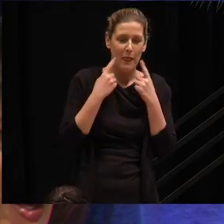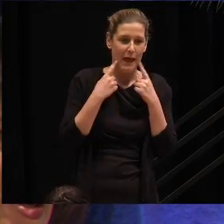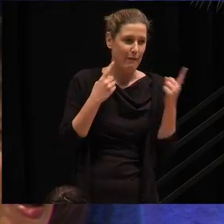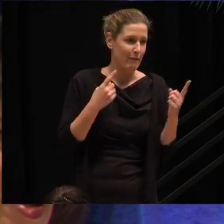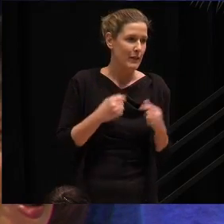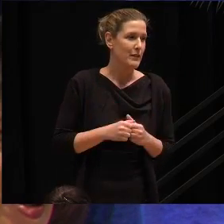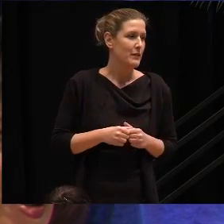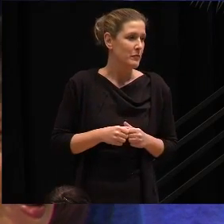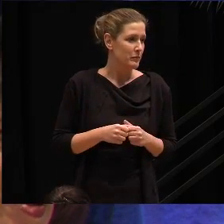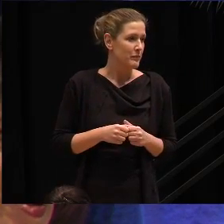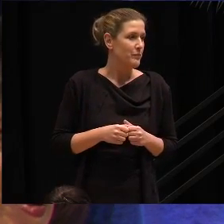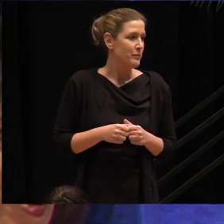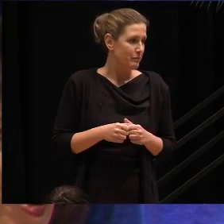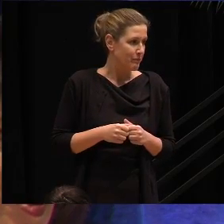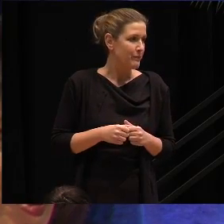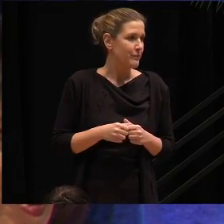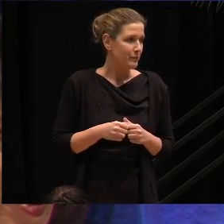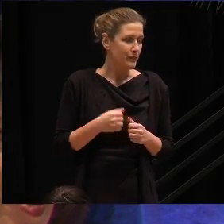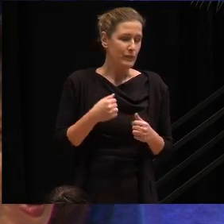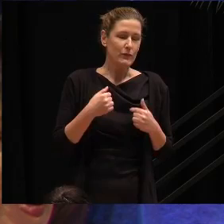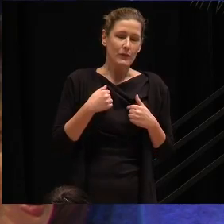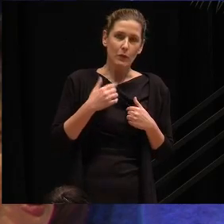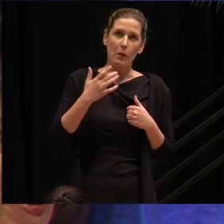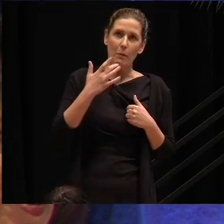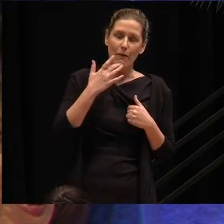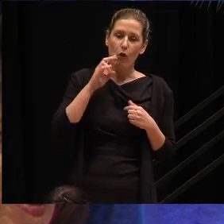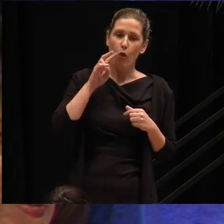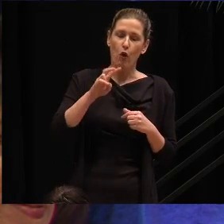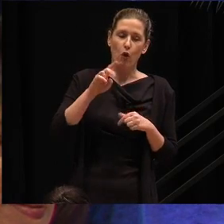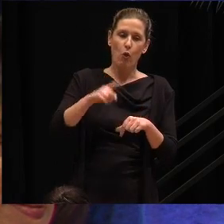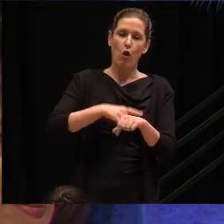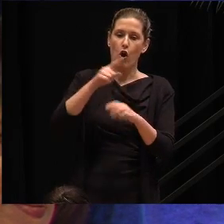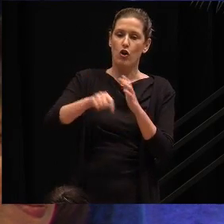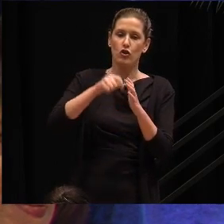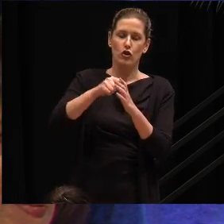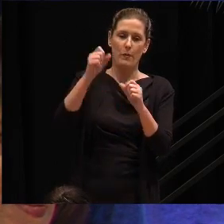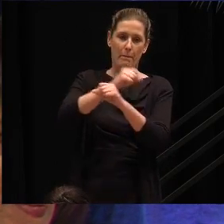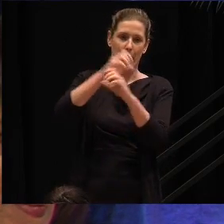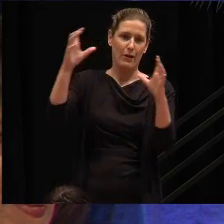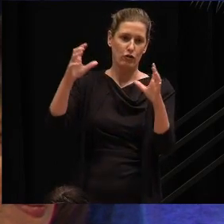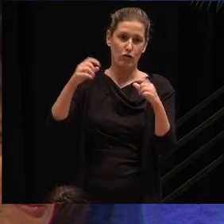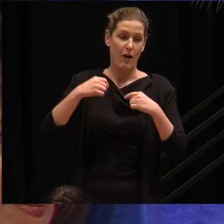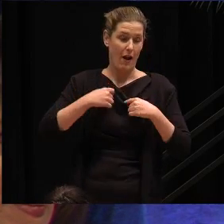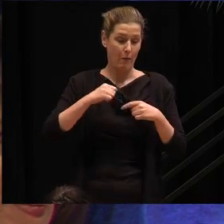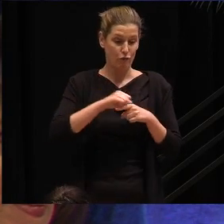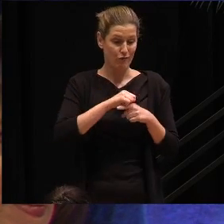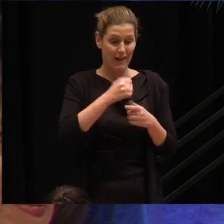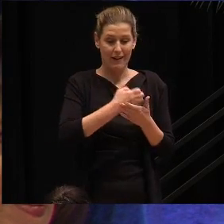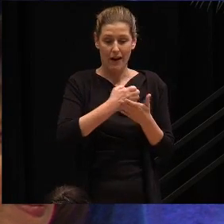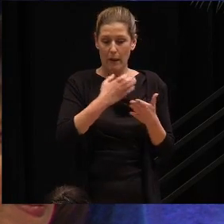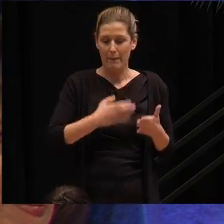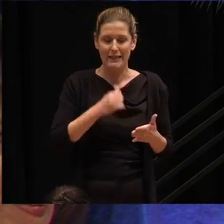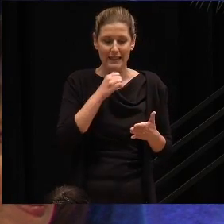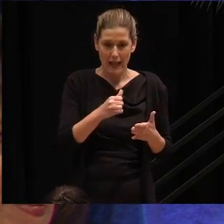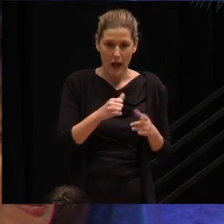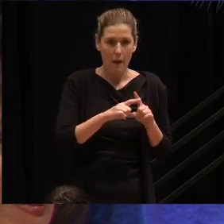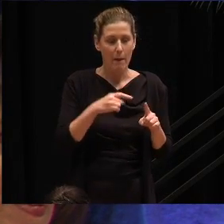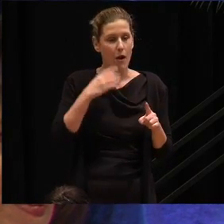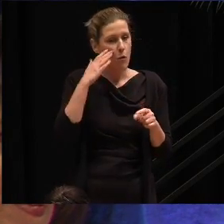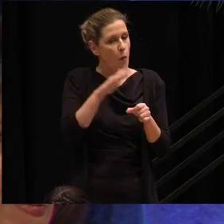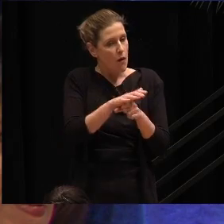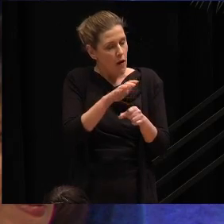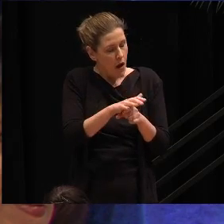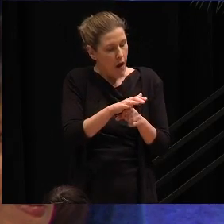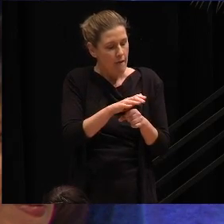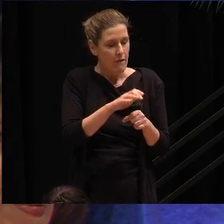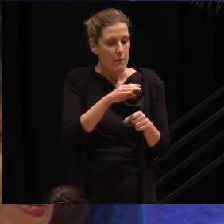We like to look at the longer-term picture. I'm not a trained economist, but I do know enough about macroeconomics